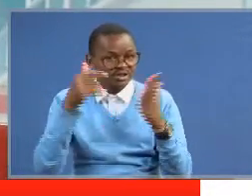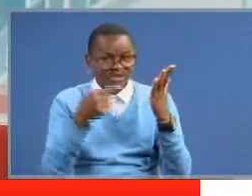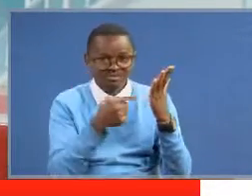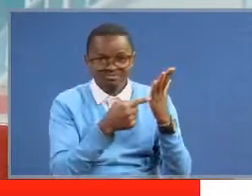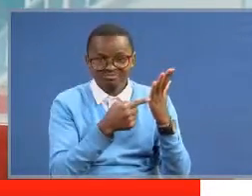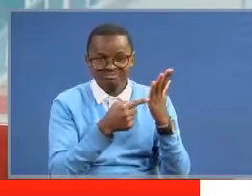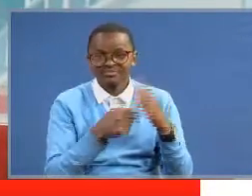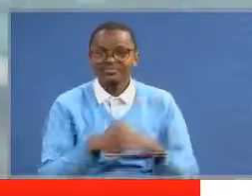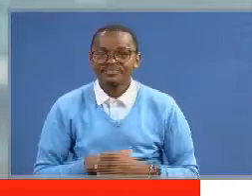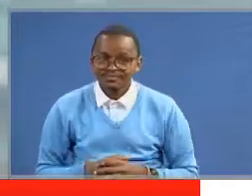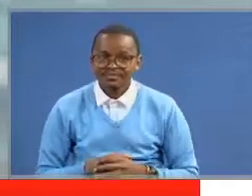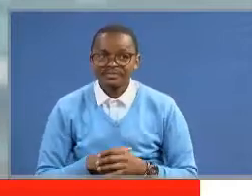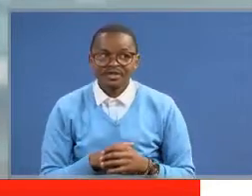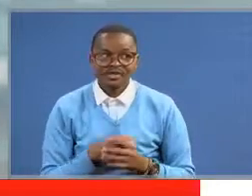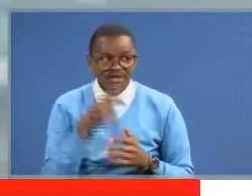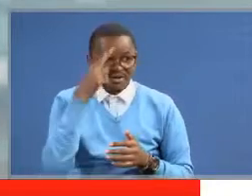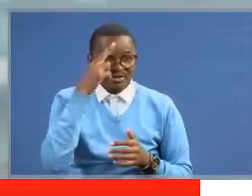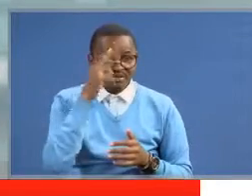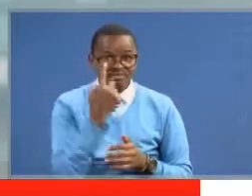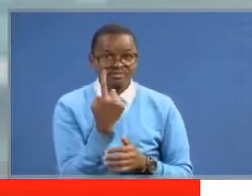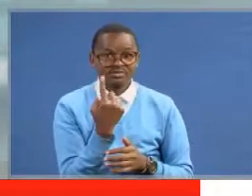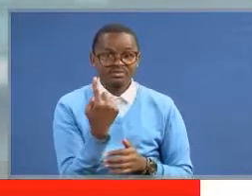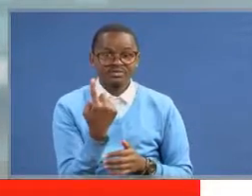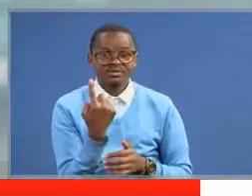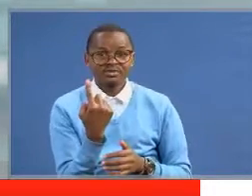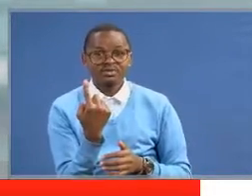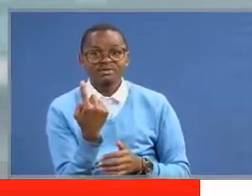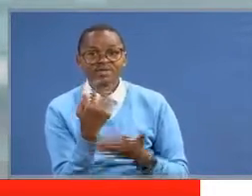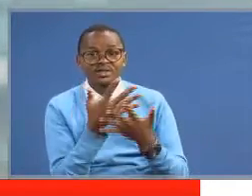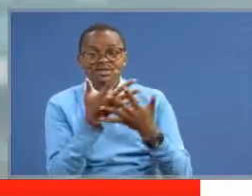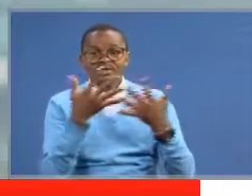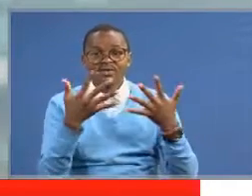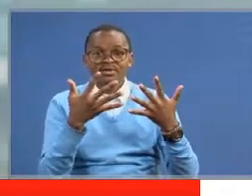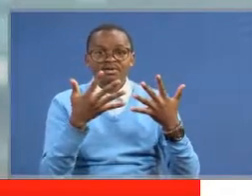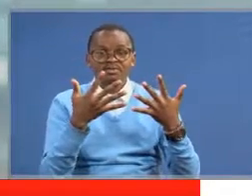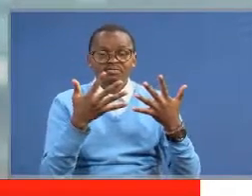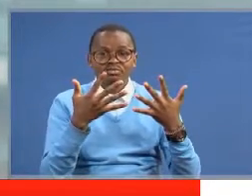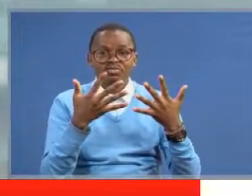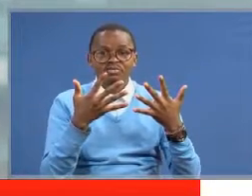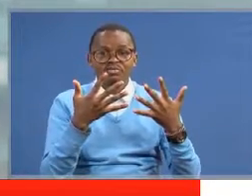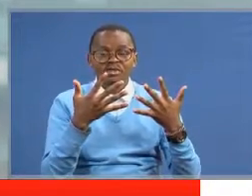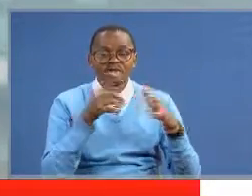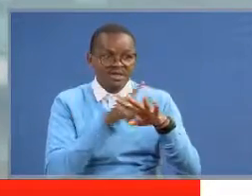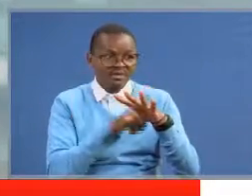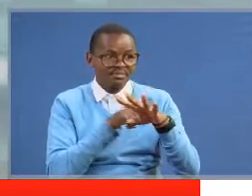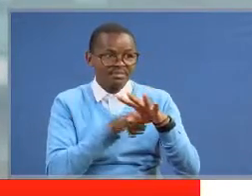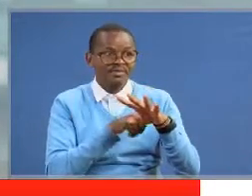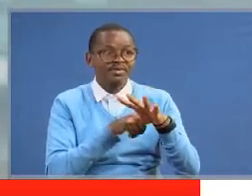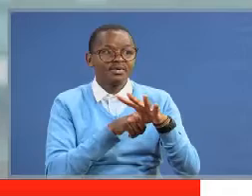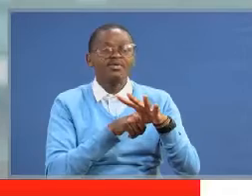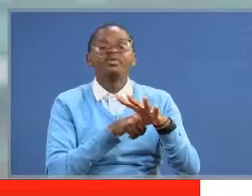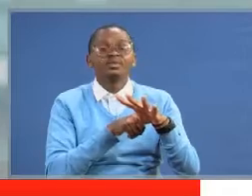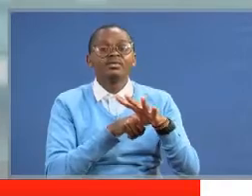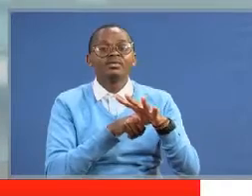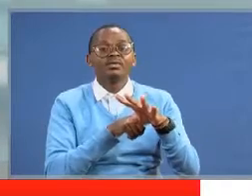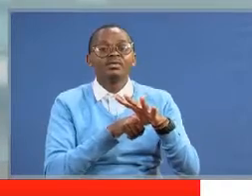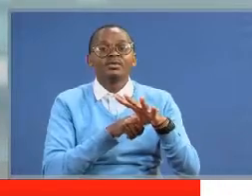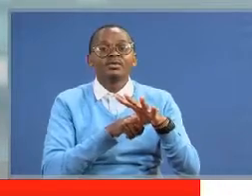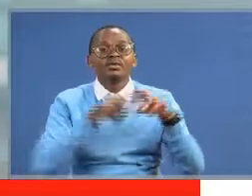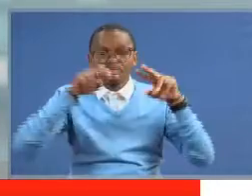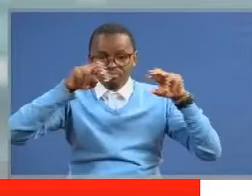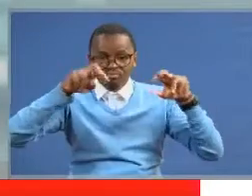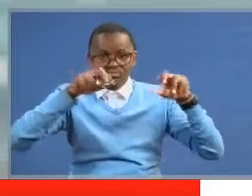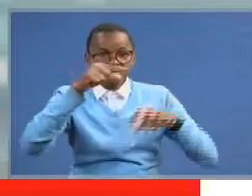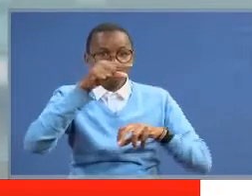about Google and Mozilla, let's take a look at, let us show our viewers some of those clips while she's at the